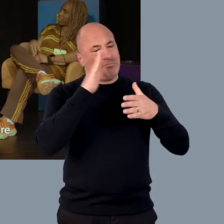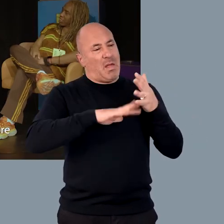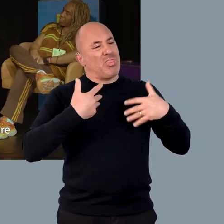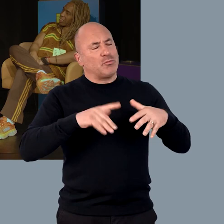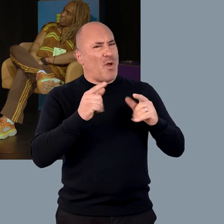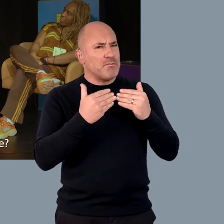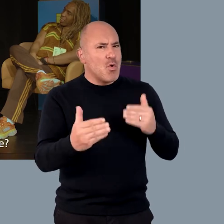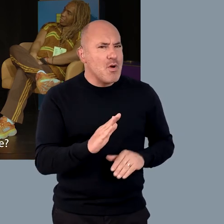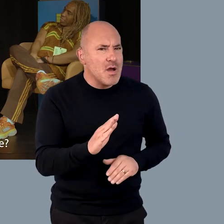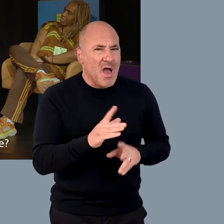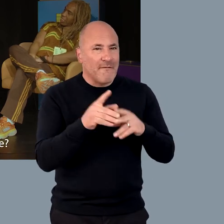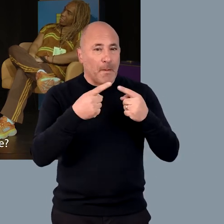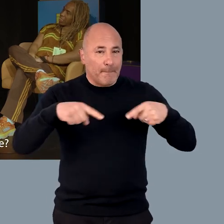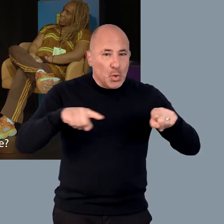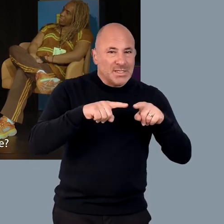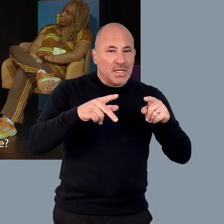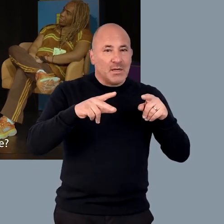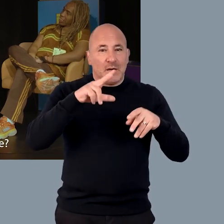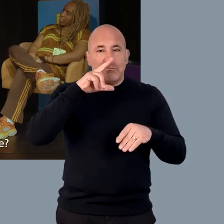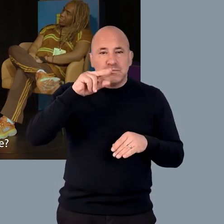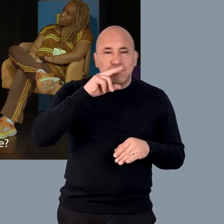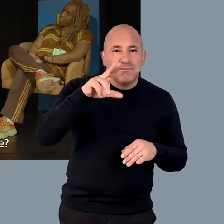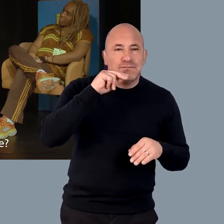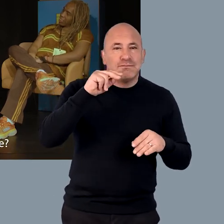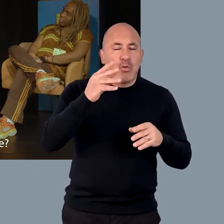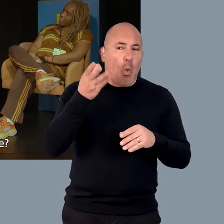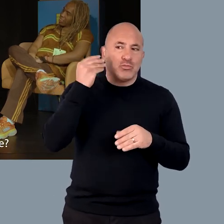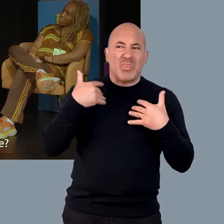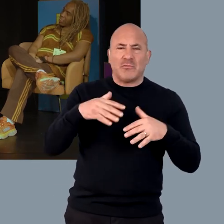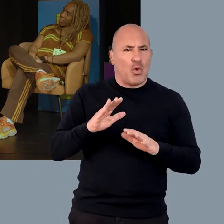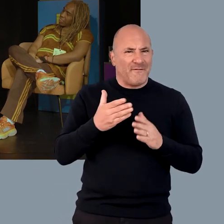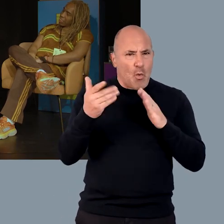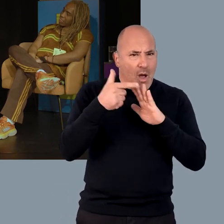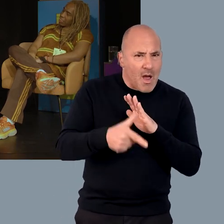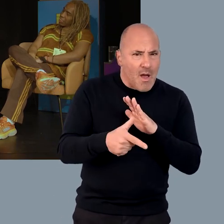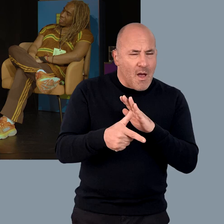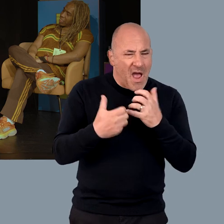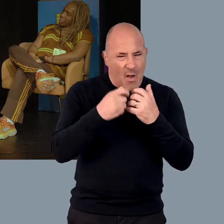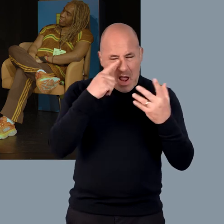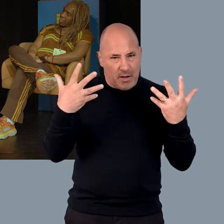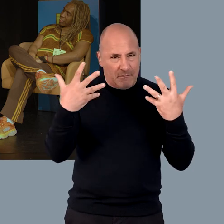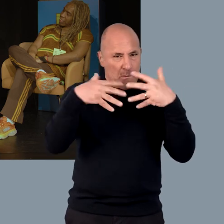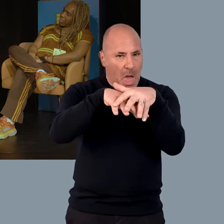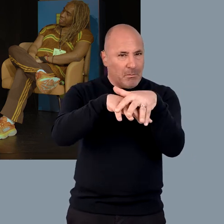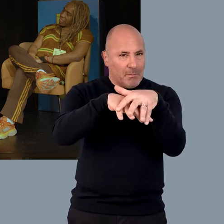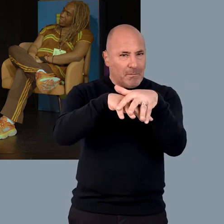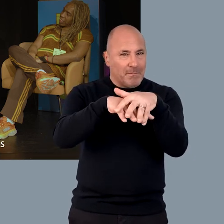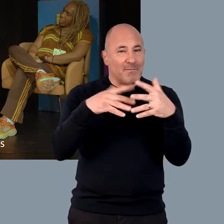experience? What if music and spoken word were more than just auditory experience? How can we make that crossover?